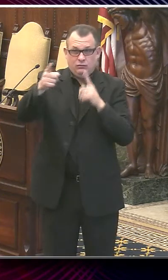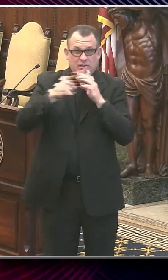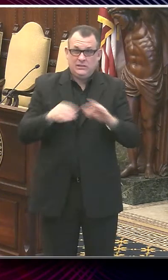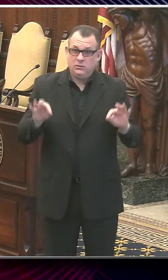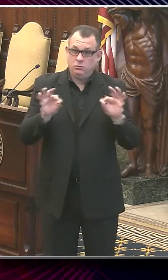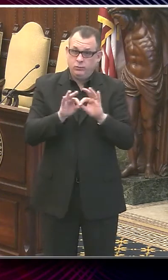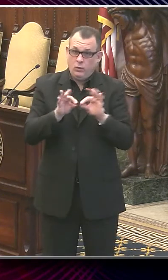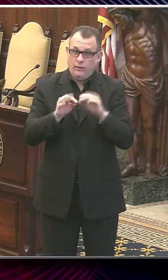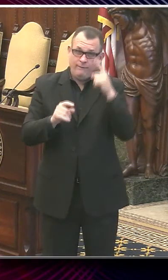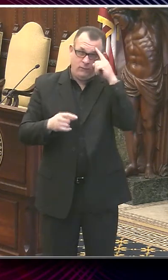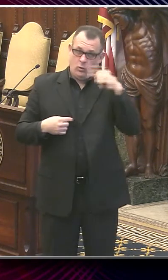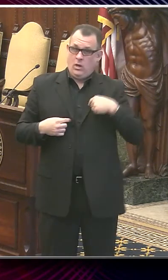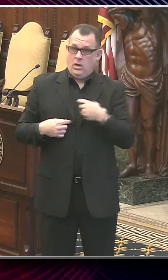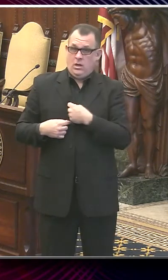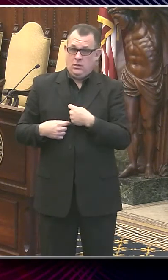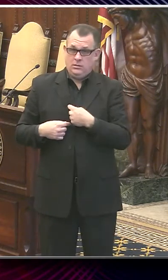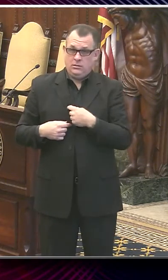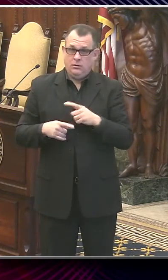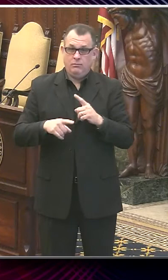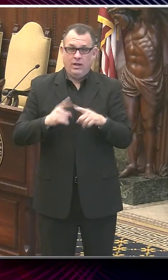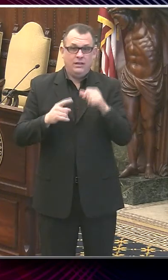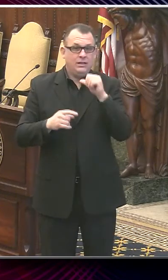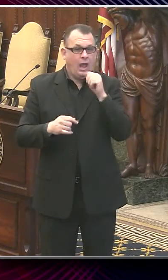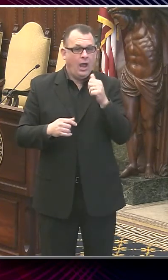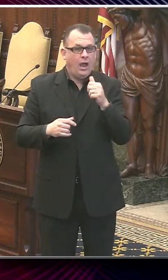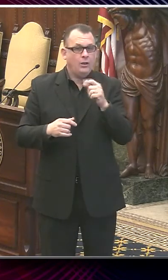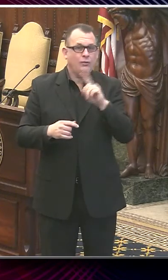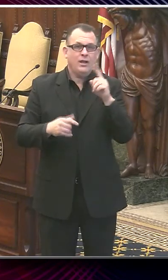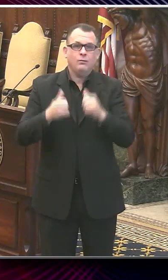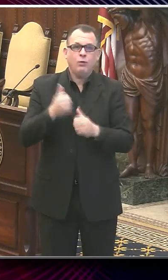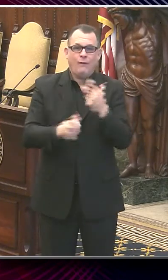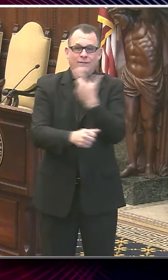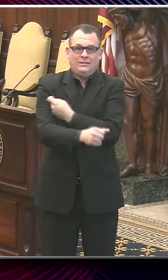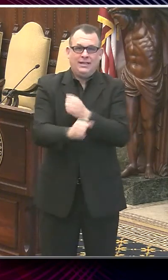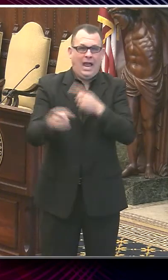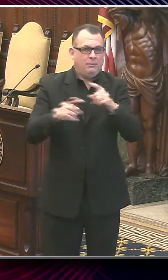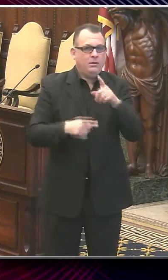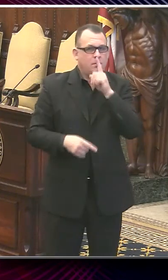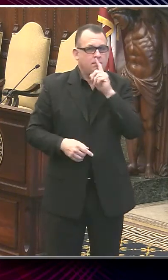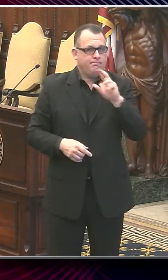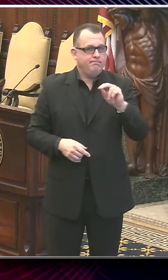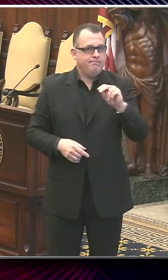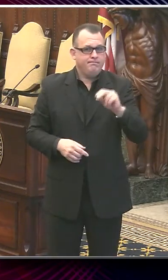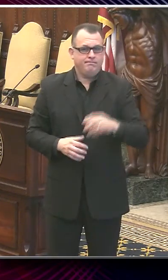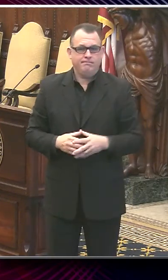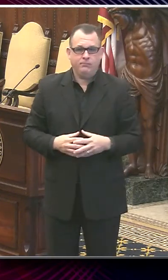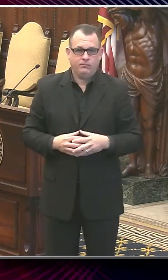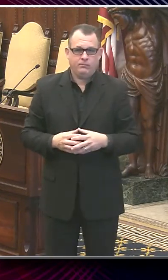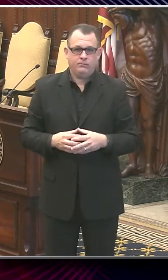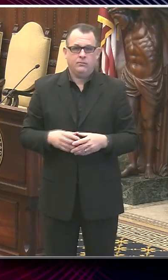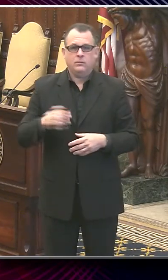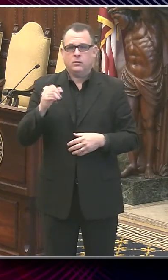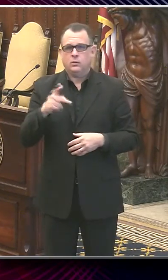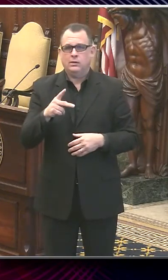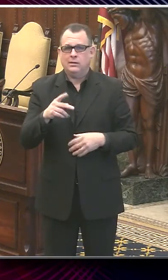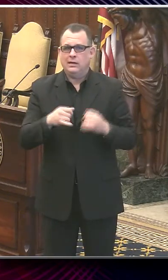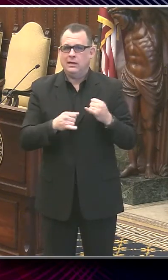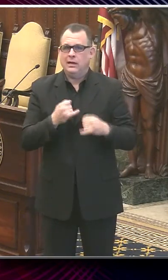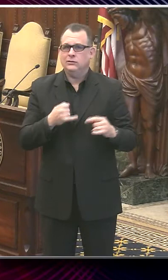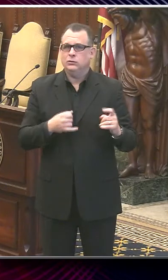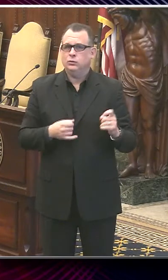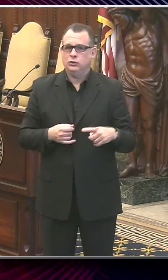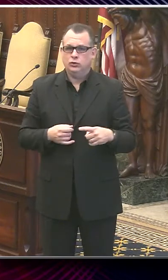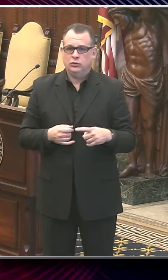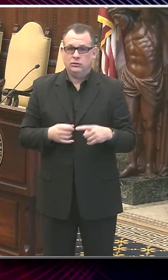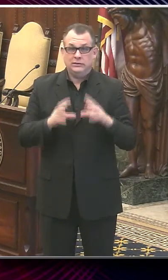but it's not a majority of the vaccinations delivered in the city. And lastly, will the convention